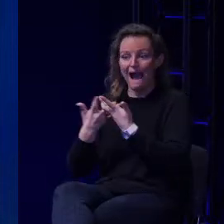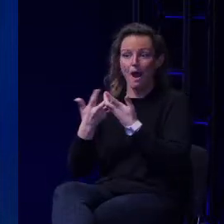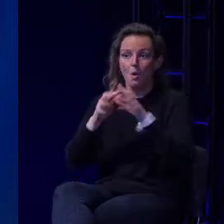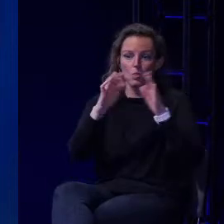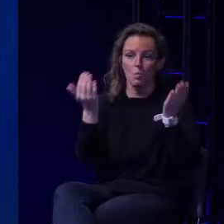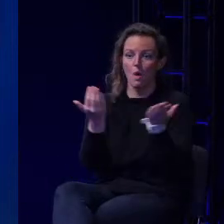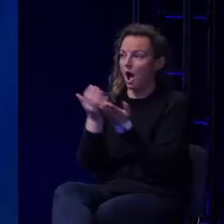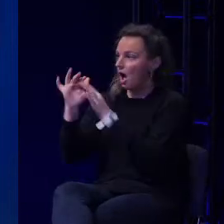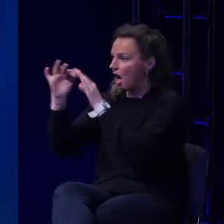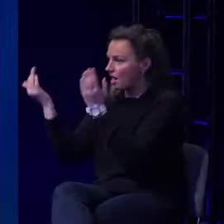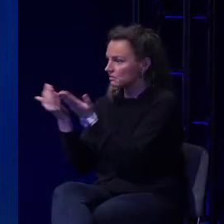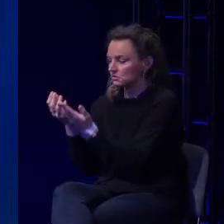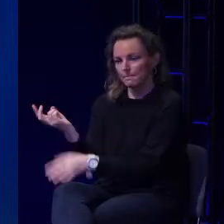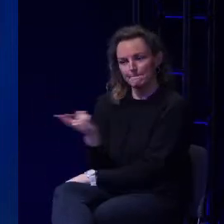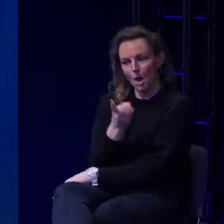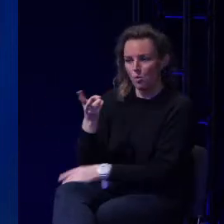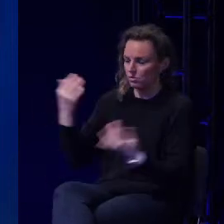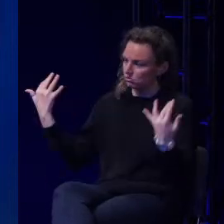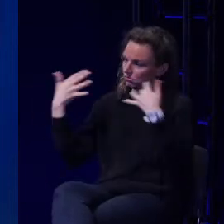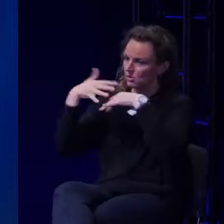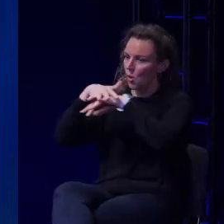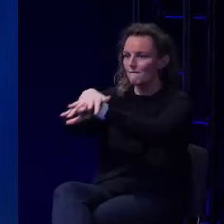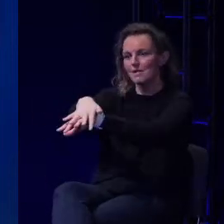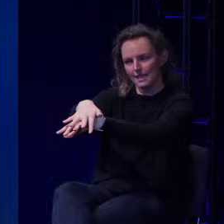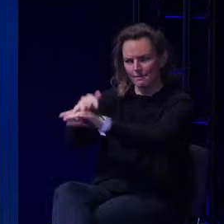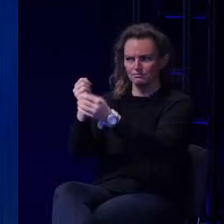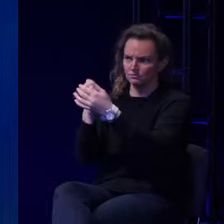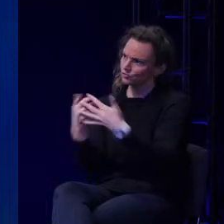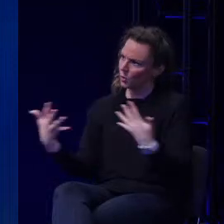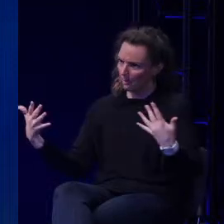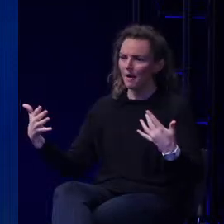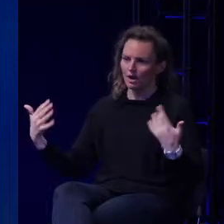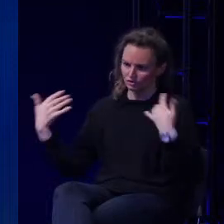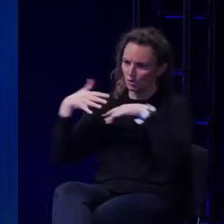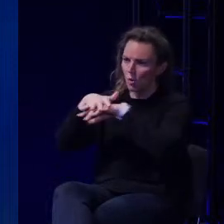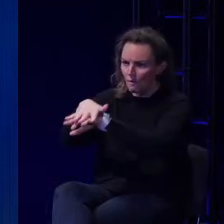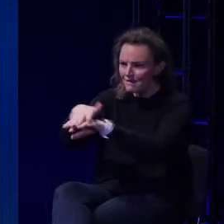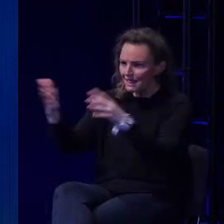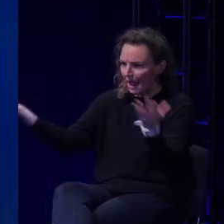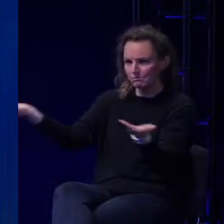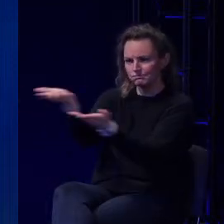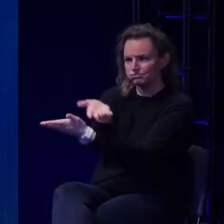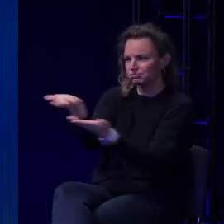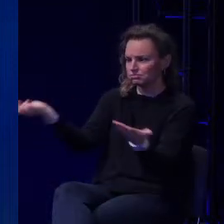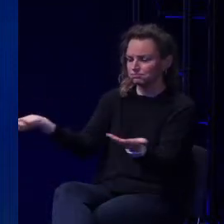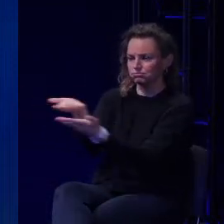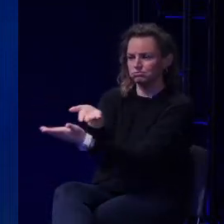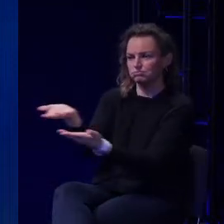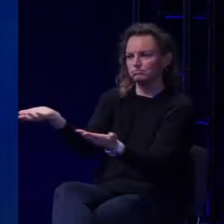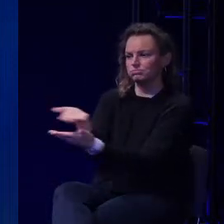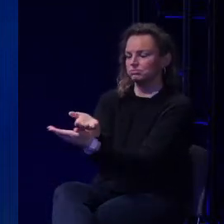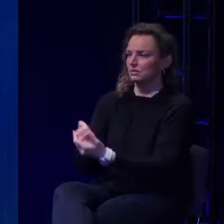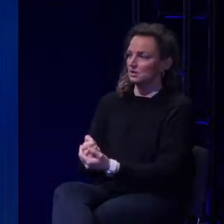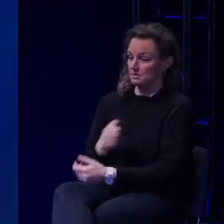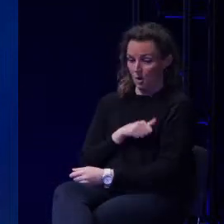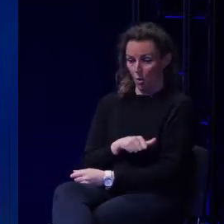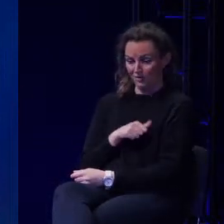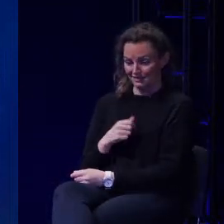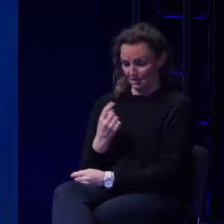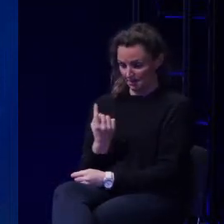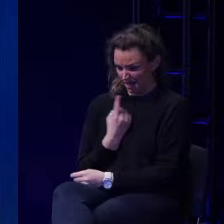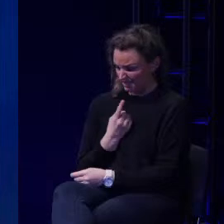I think there really is, you know, lots of overlap, honestly. But I think for myself, like, was I frustrated?